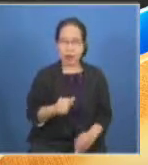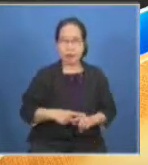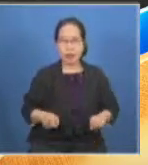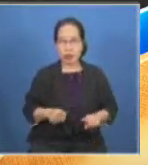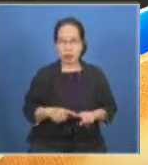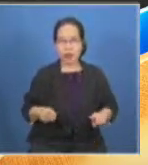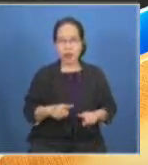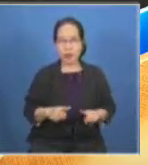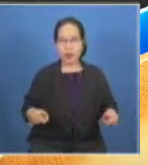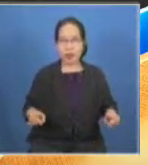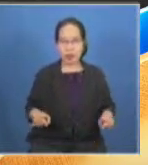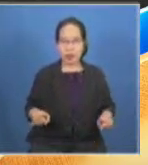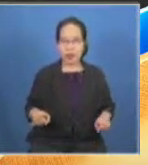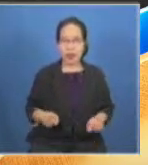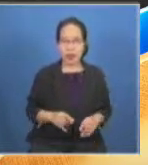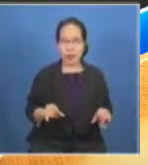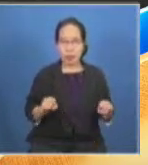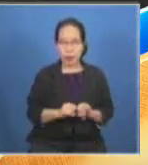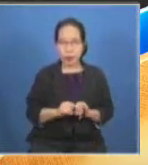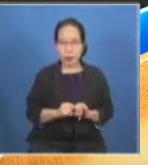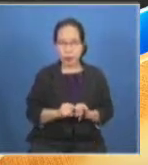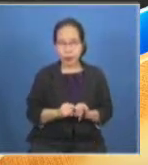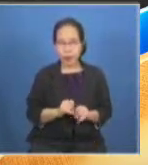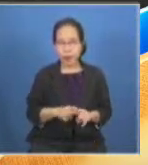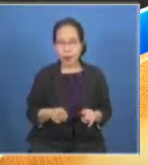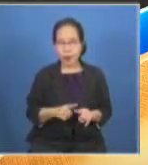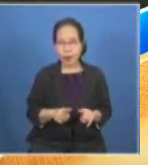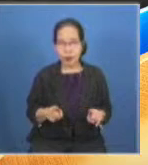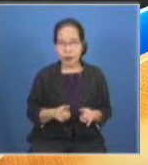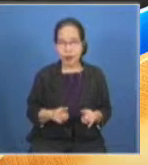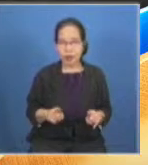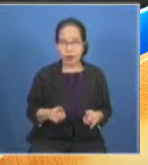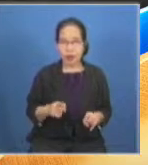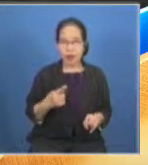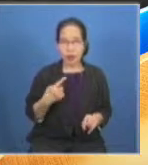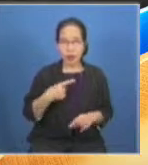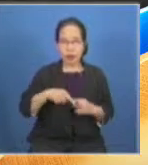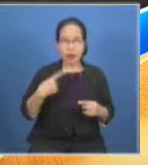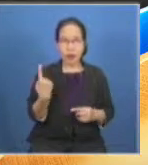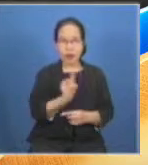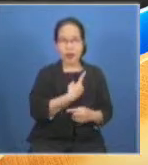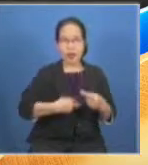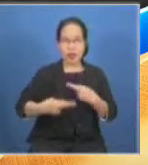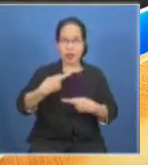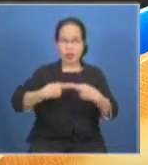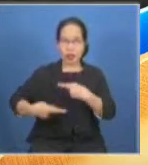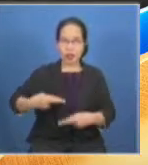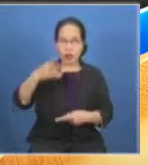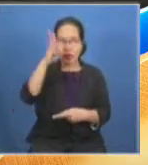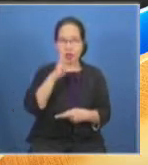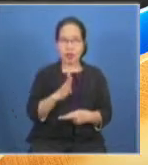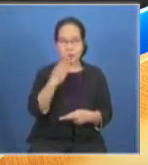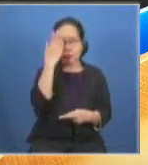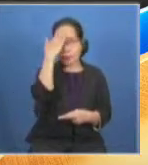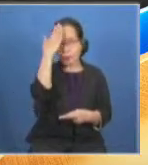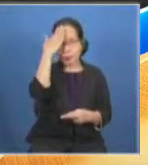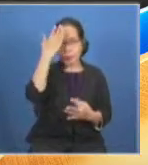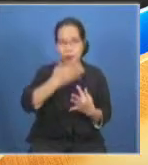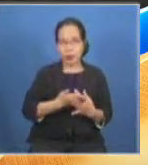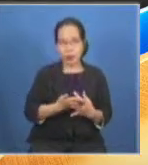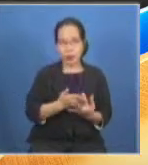There's also a difference in a sense. If you return, we return to God, we